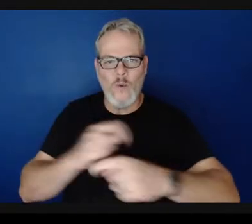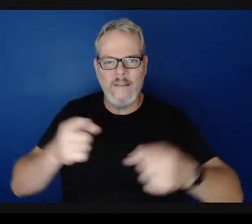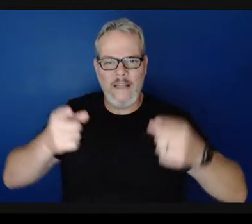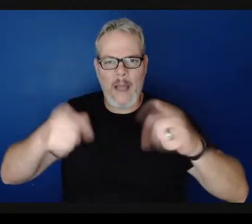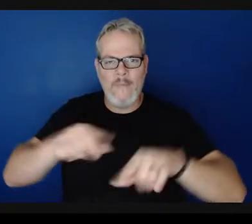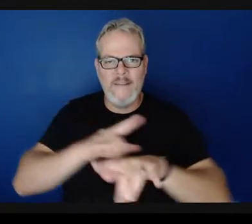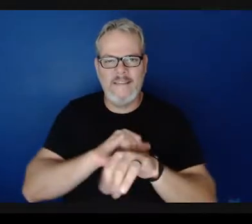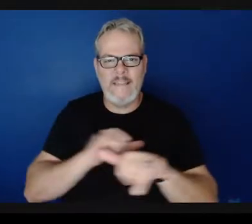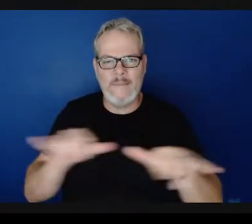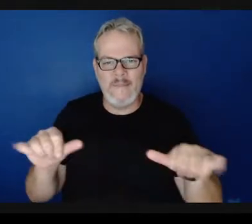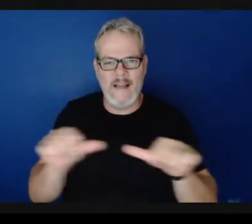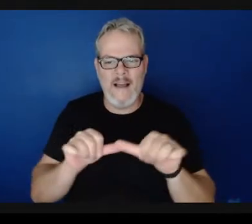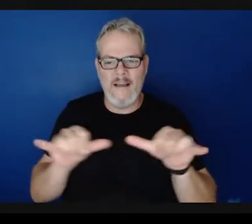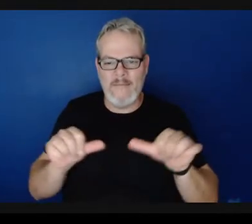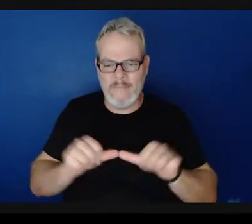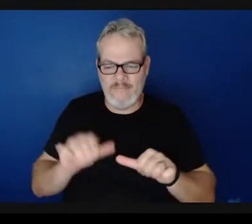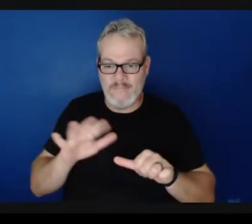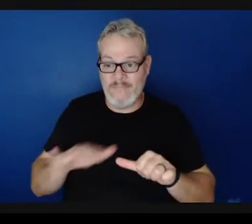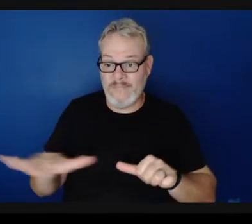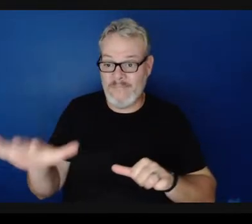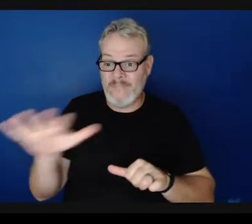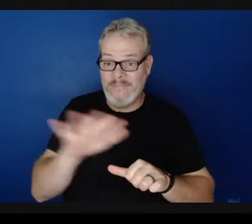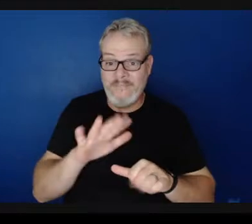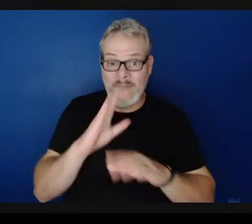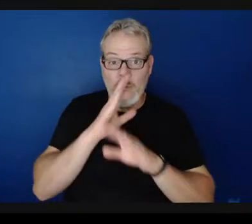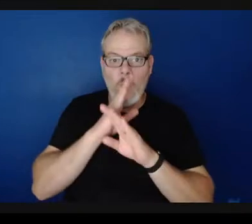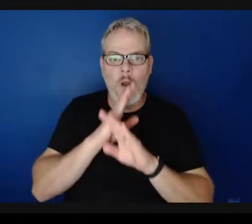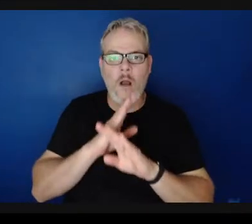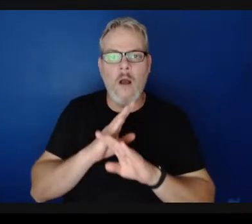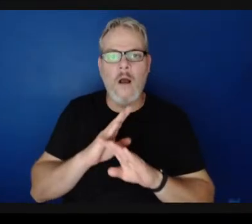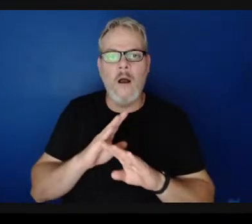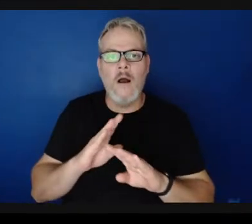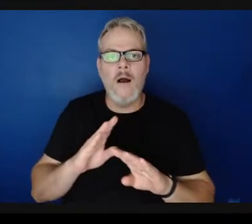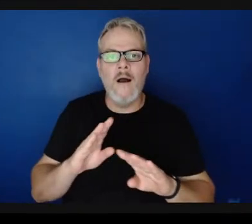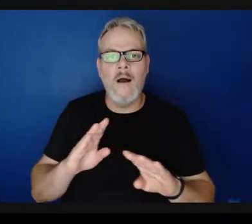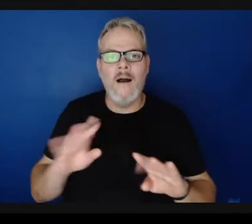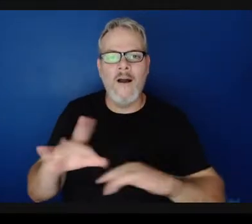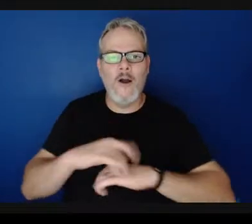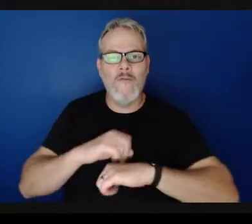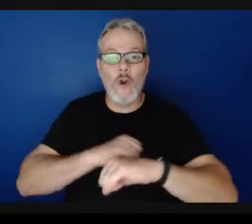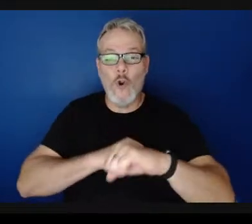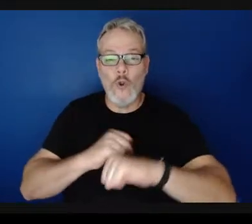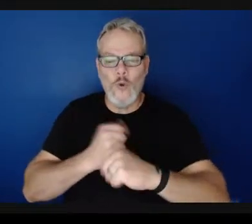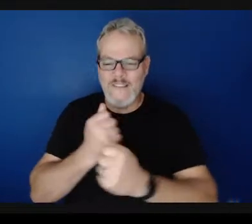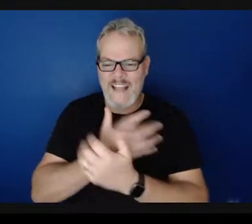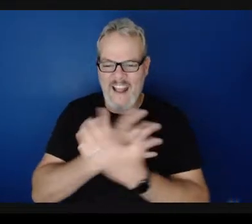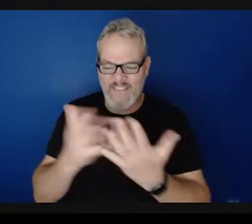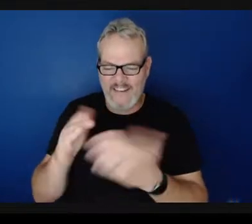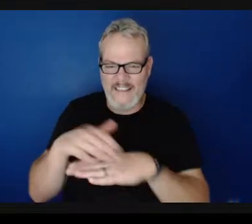intervals. Earthquakes have been really quite slow in Mauna Loa, all in this shallow depth within the last week.